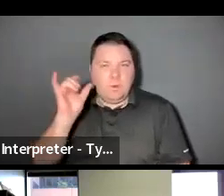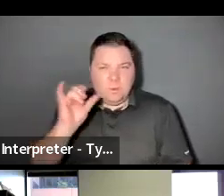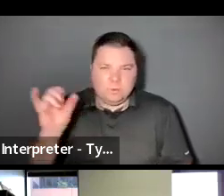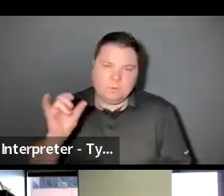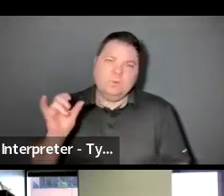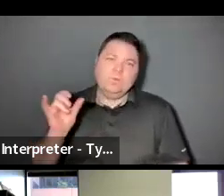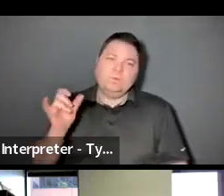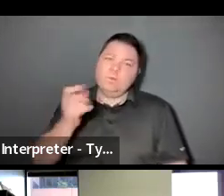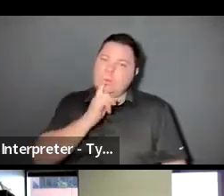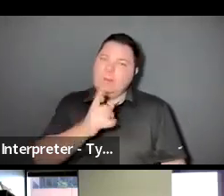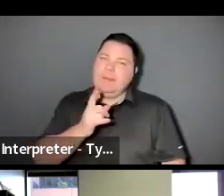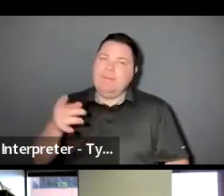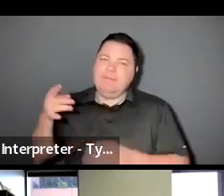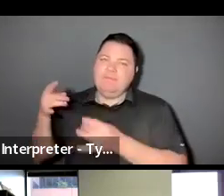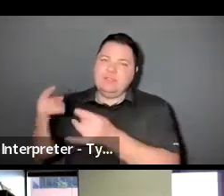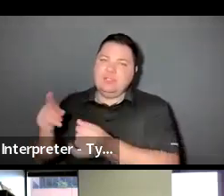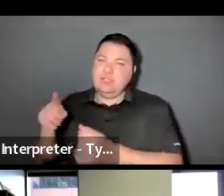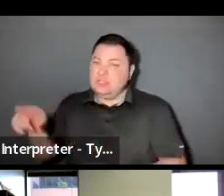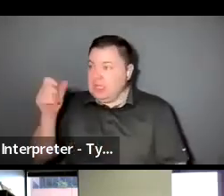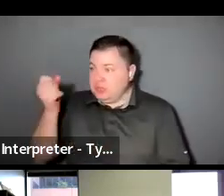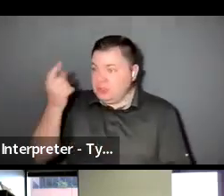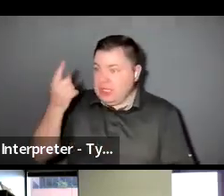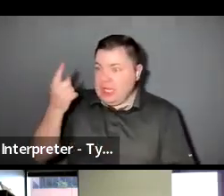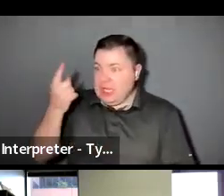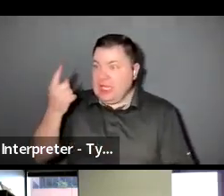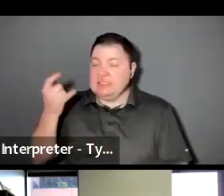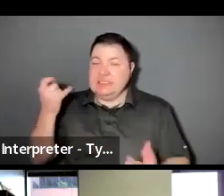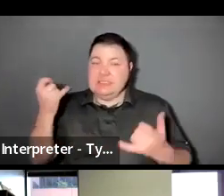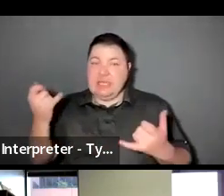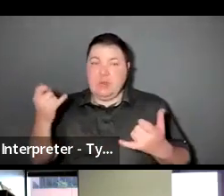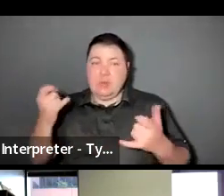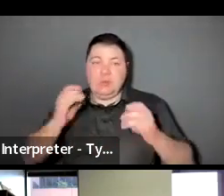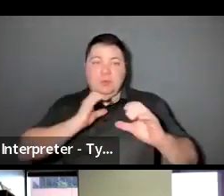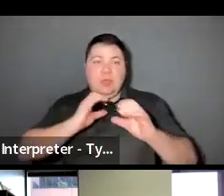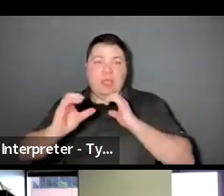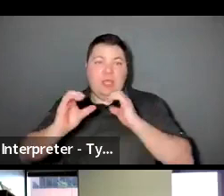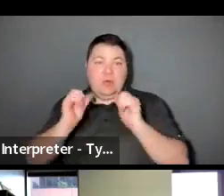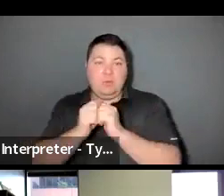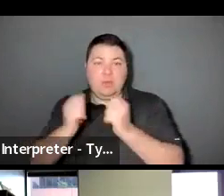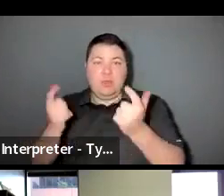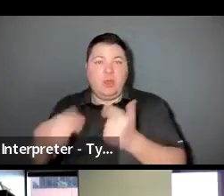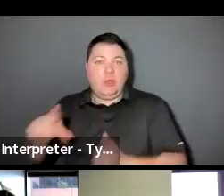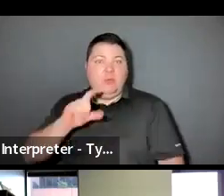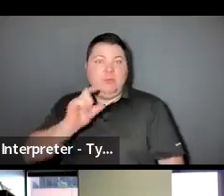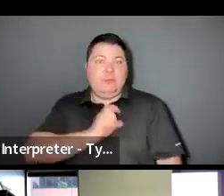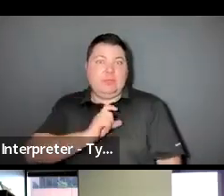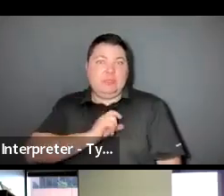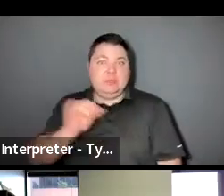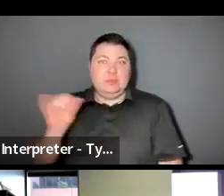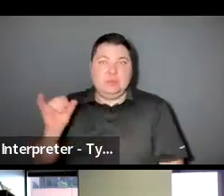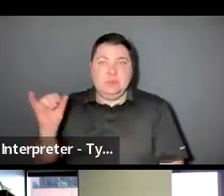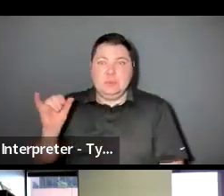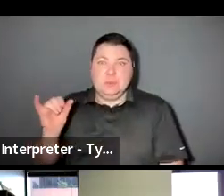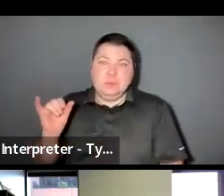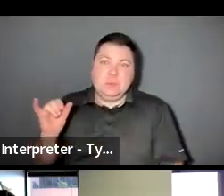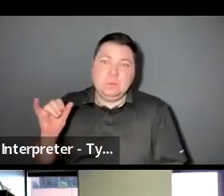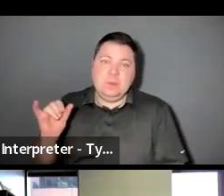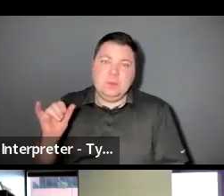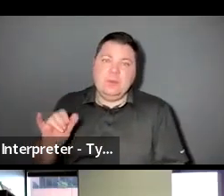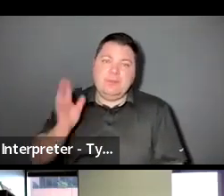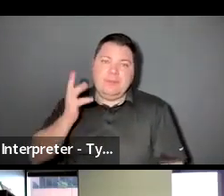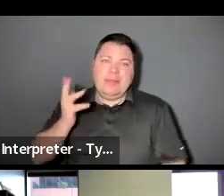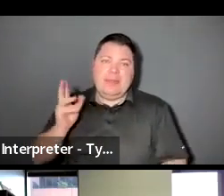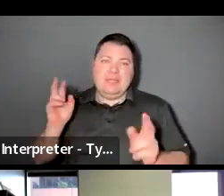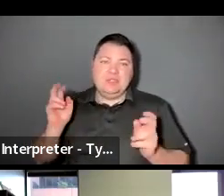very efficient that she understands the dynamic of communication with overall law enforcement. And when we have issues, how things need to